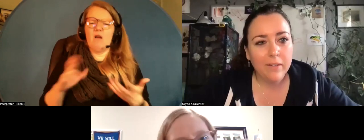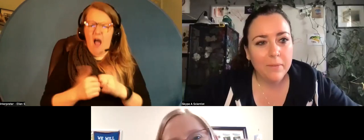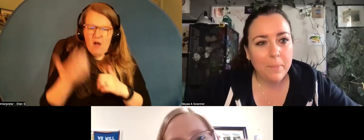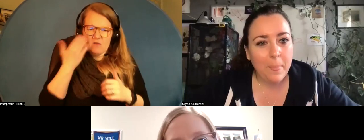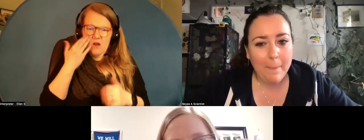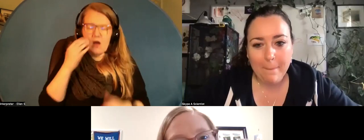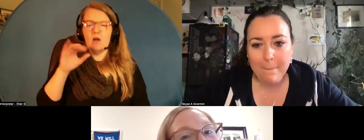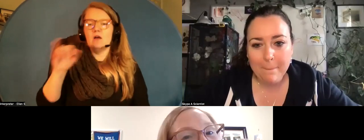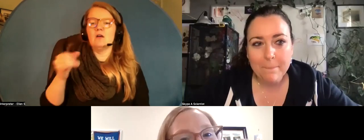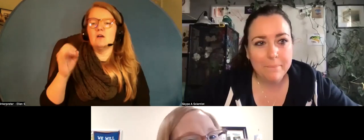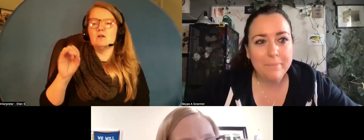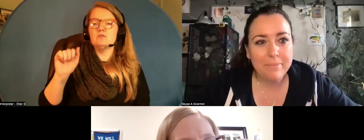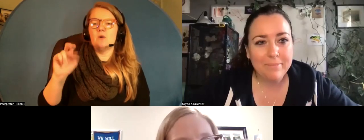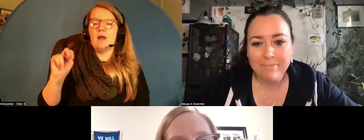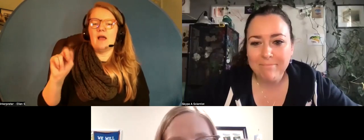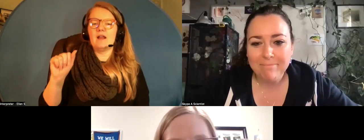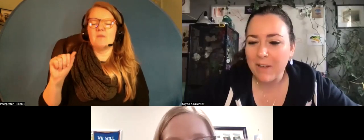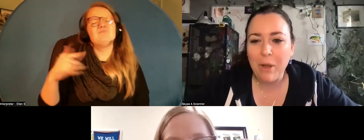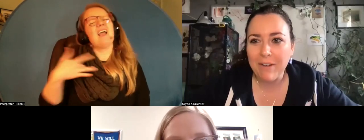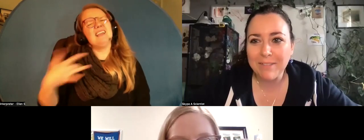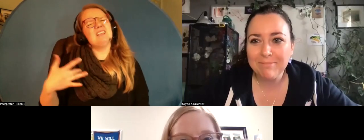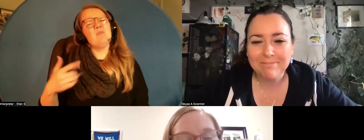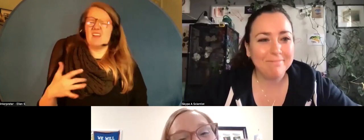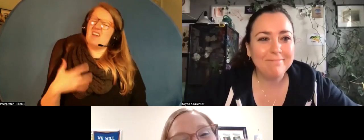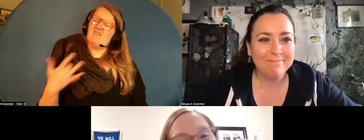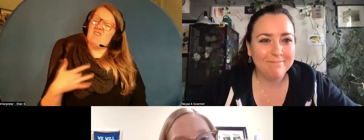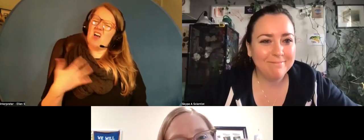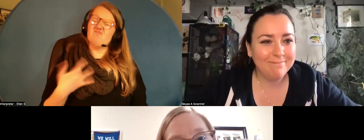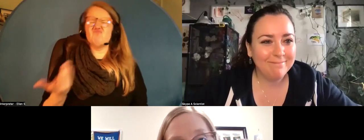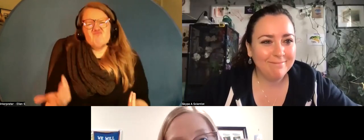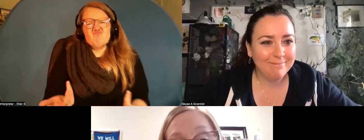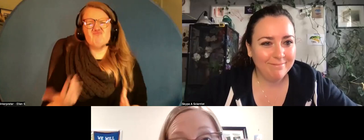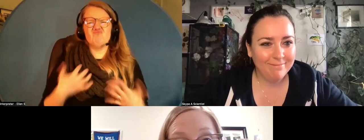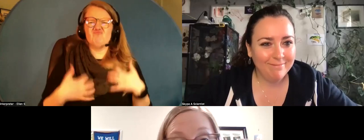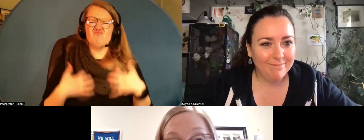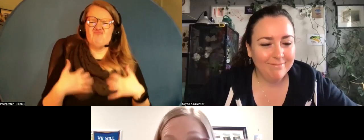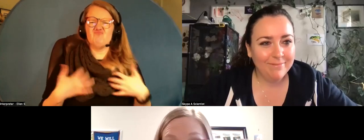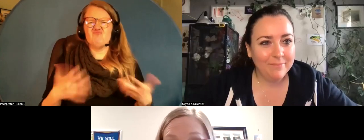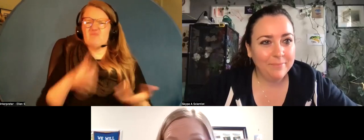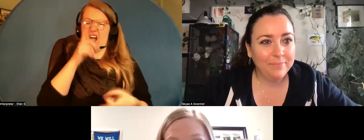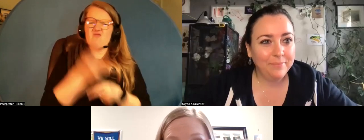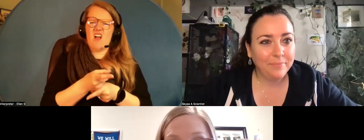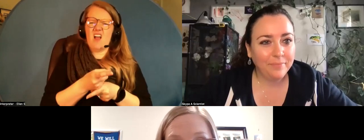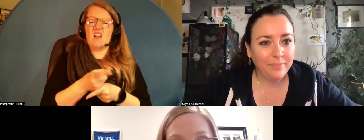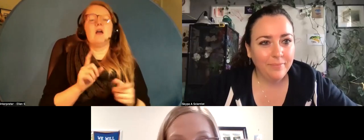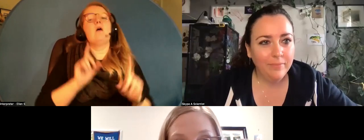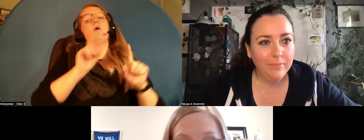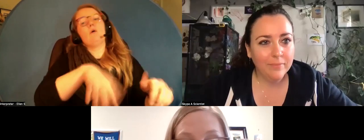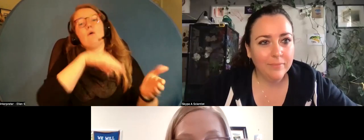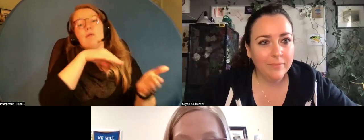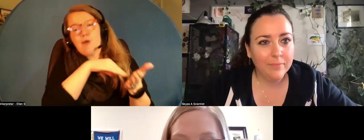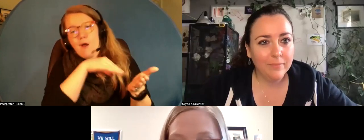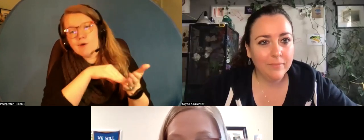Yeah, usually something's just not feeling right. And then you would go to the doctor, and then kind of going back to those